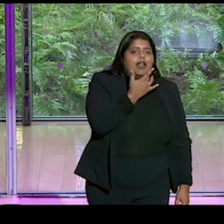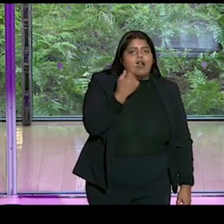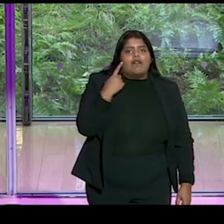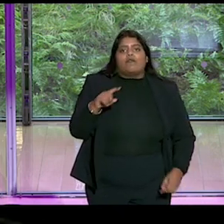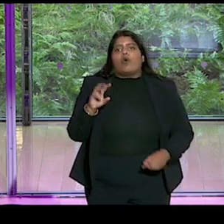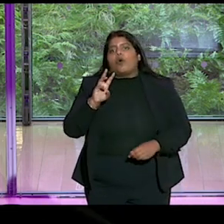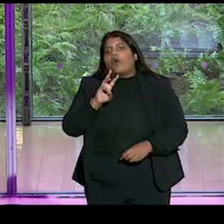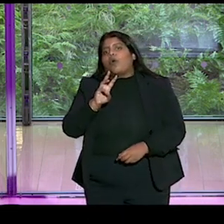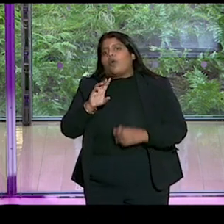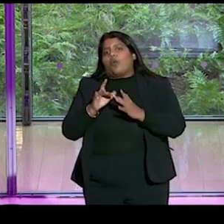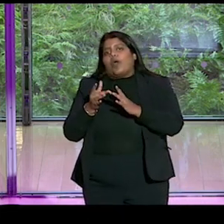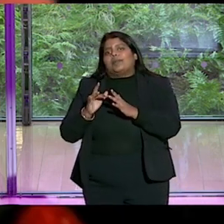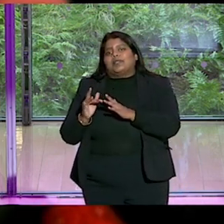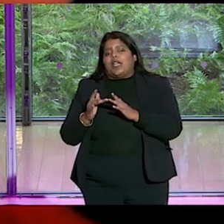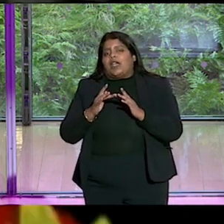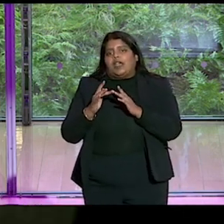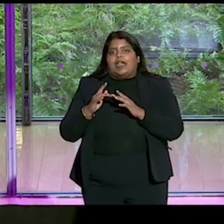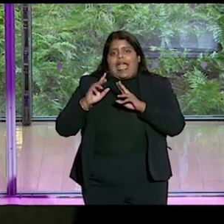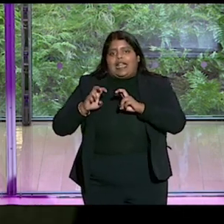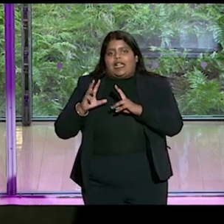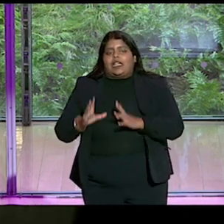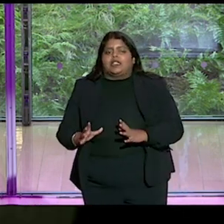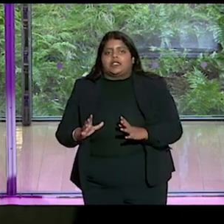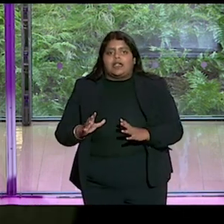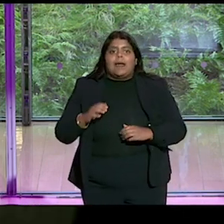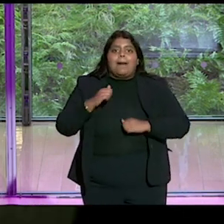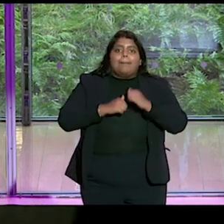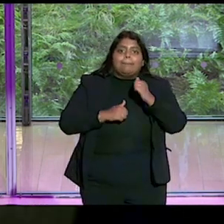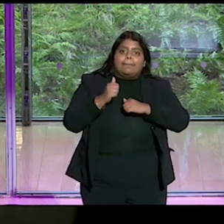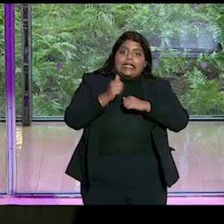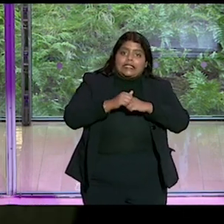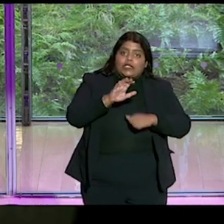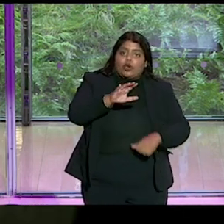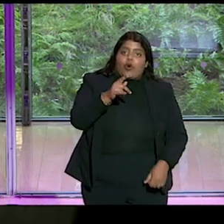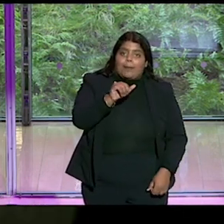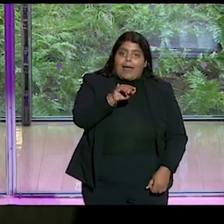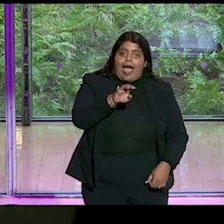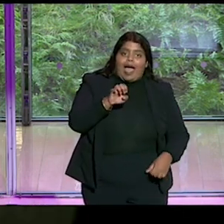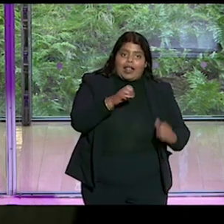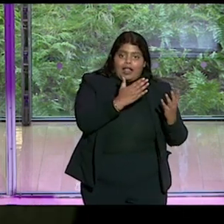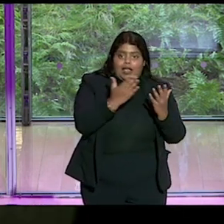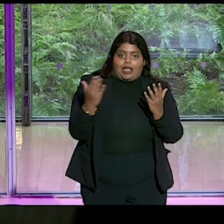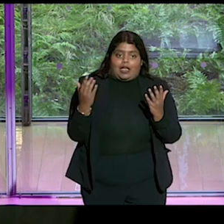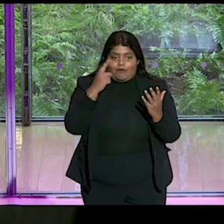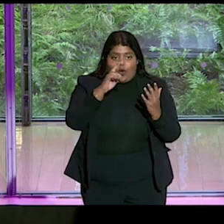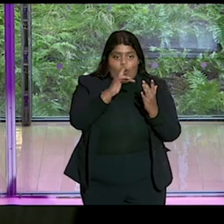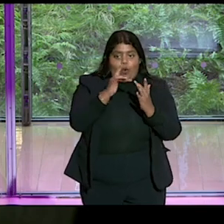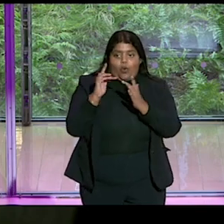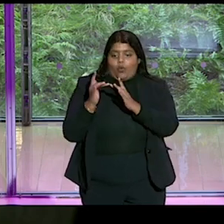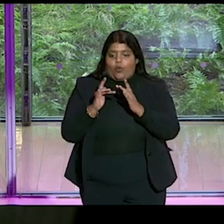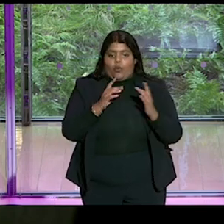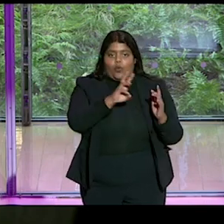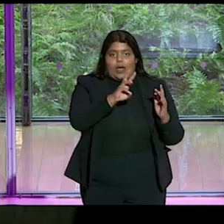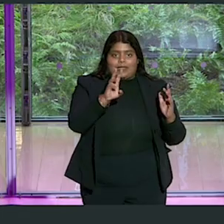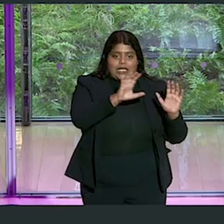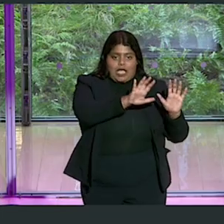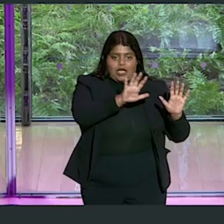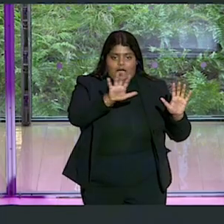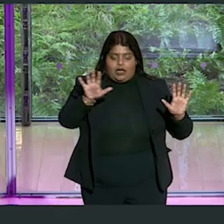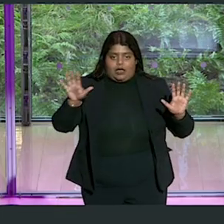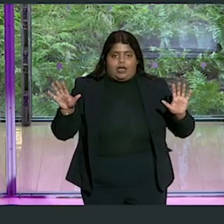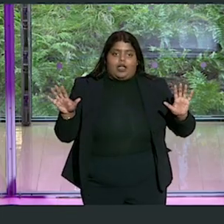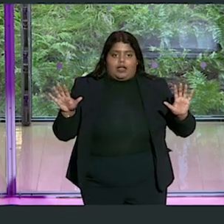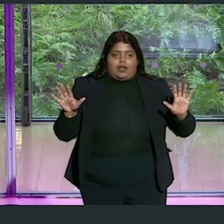for understanding your website and using that to create great digital meals for your organization and your audience.